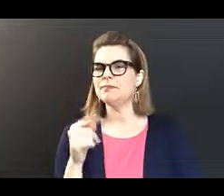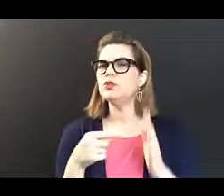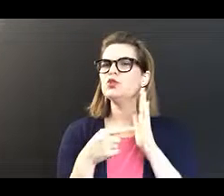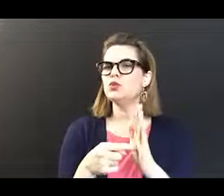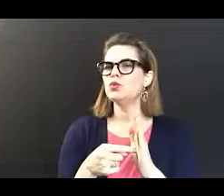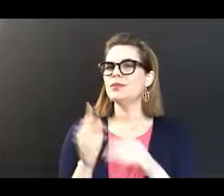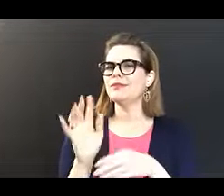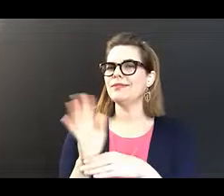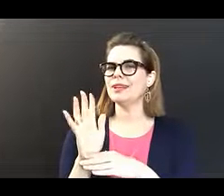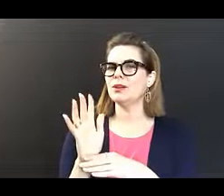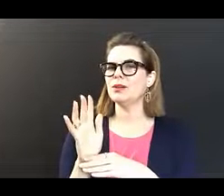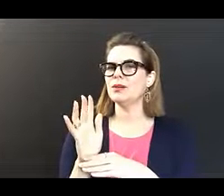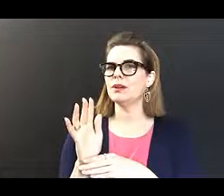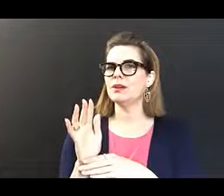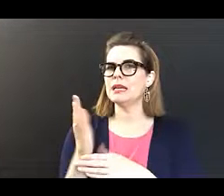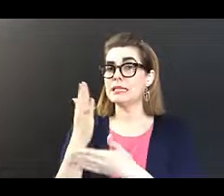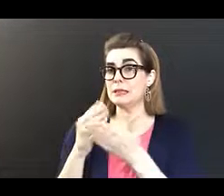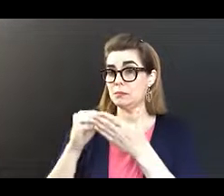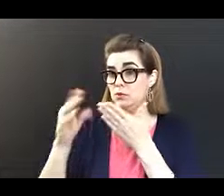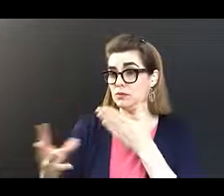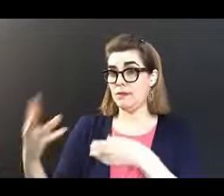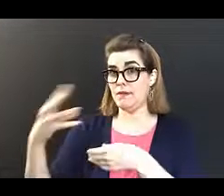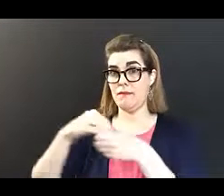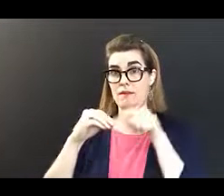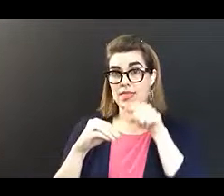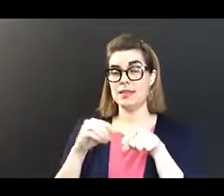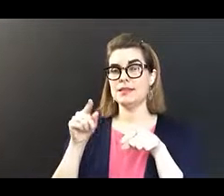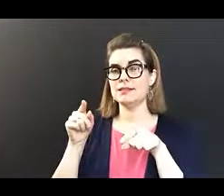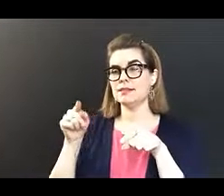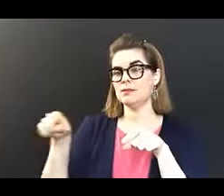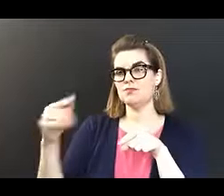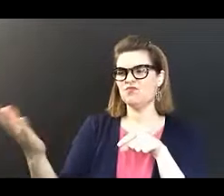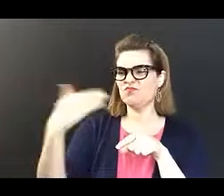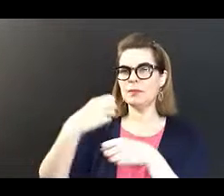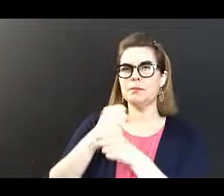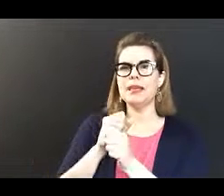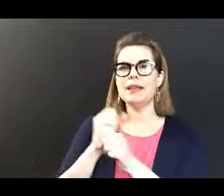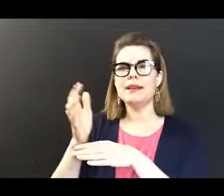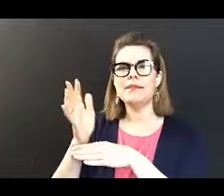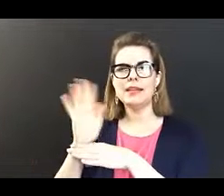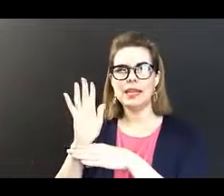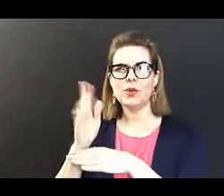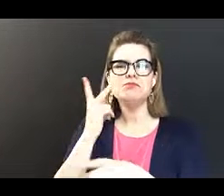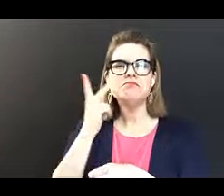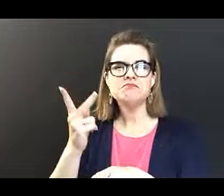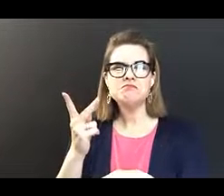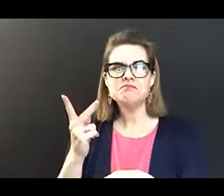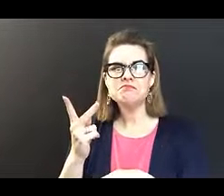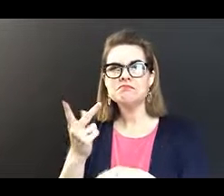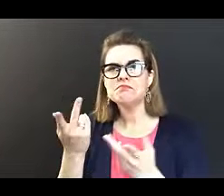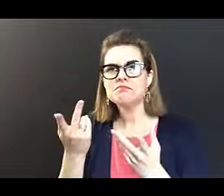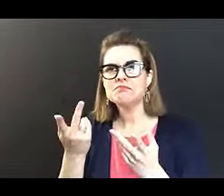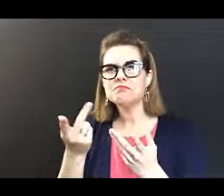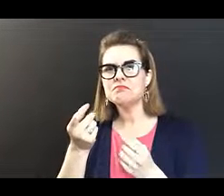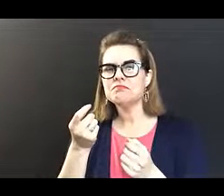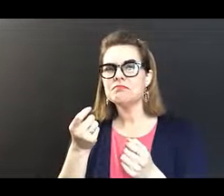actually participated in Ally Action in the past. We put together a little video to give you a sense of what it's about. It's a little bit difficult to describe